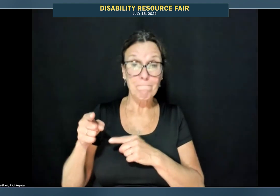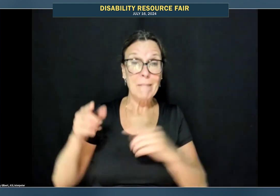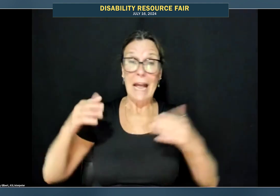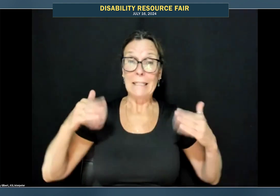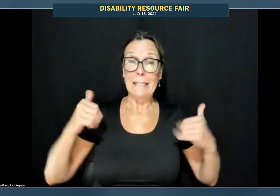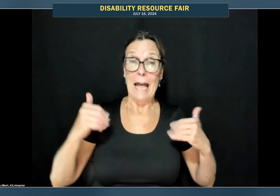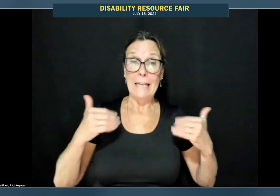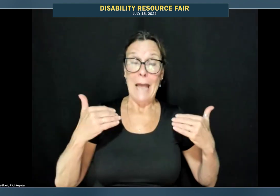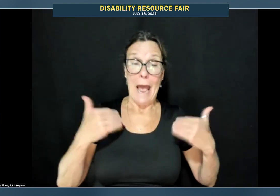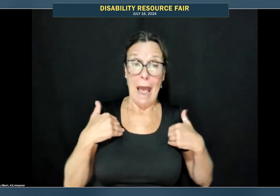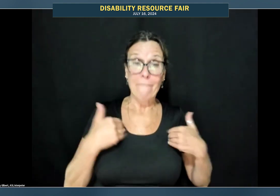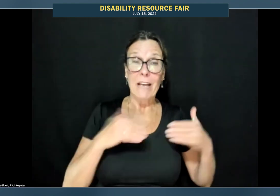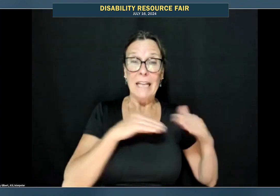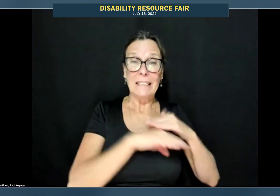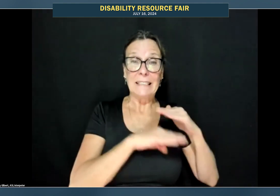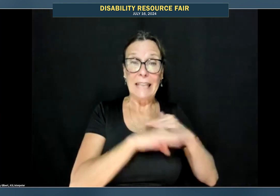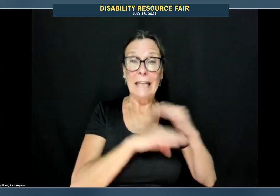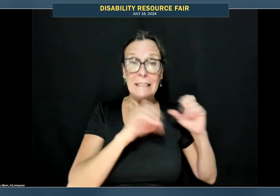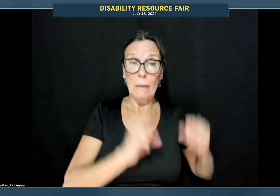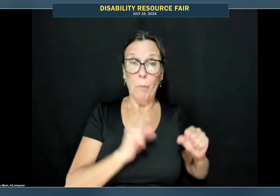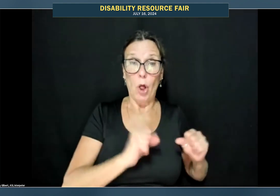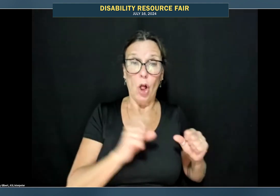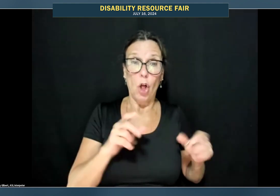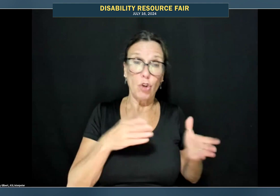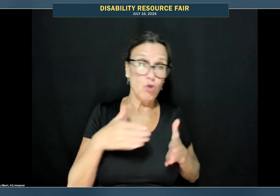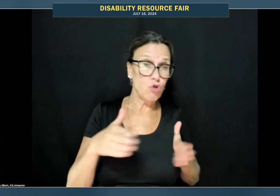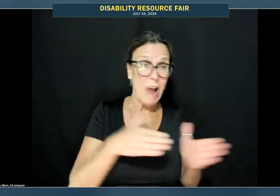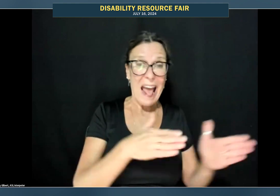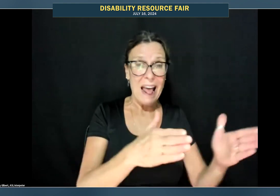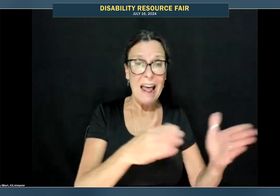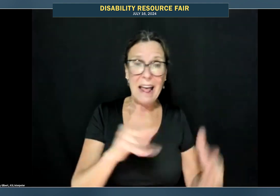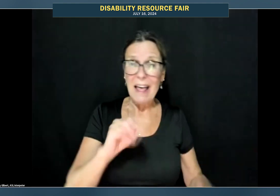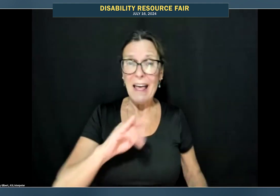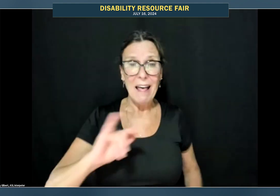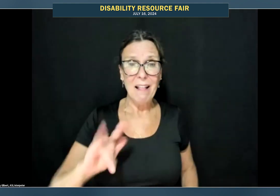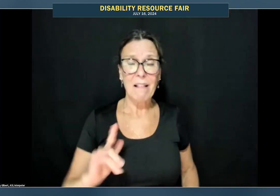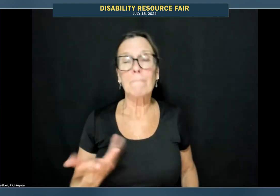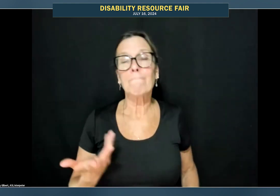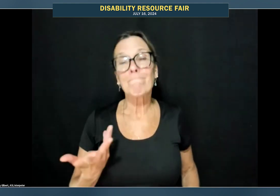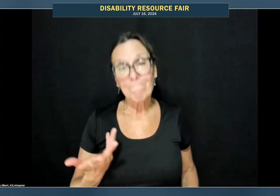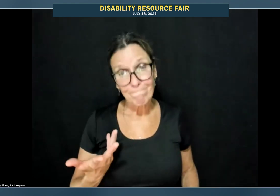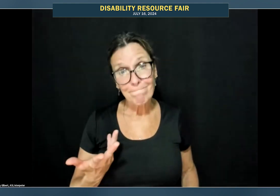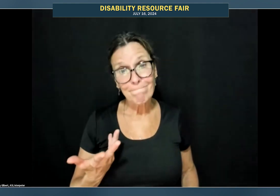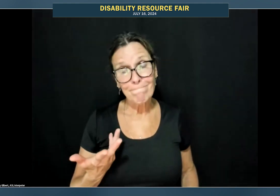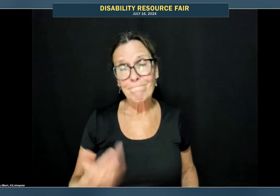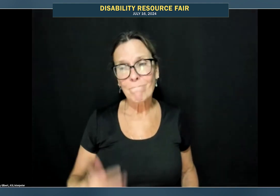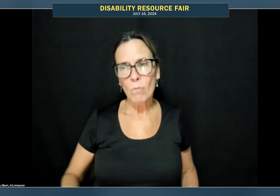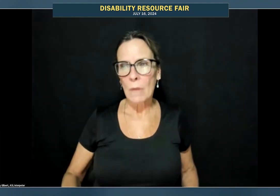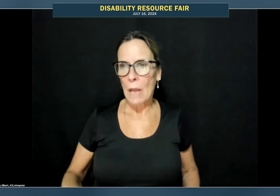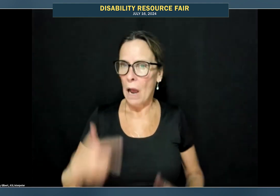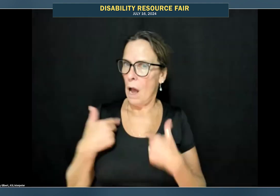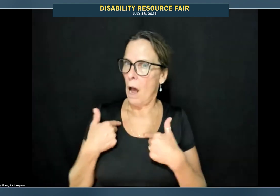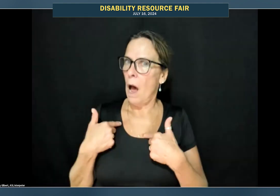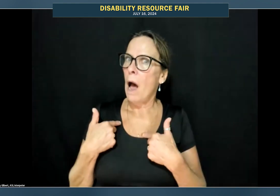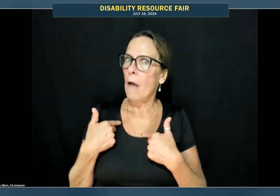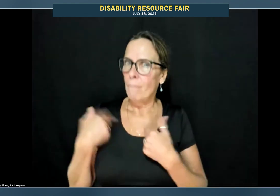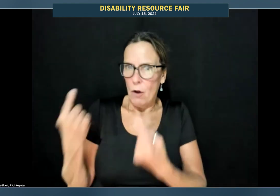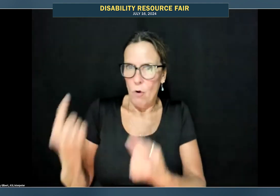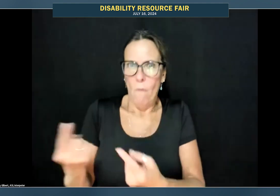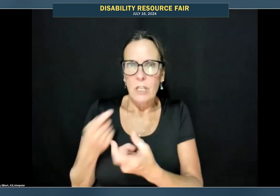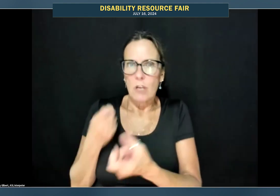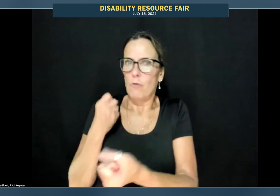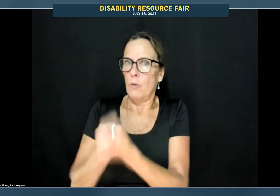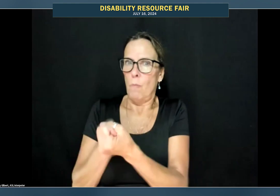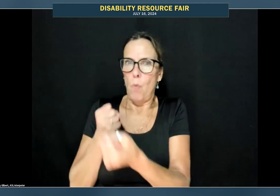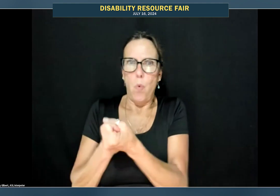trail, and you know, unfortunately, like I've you know, although I've been supportive over the years, like I haven't known exactly